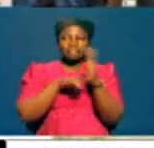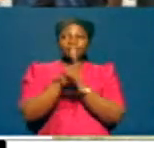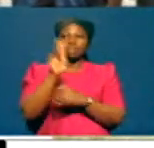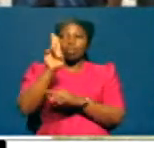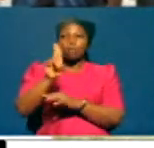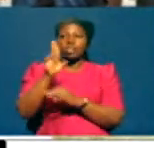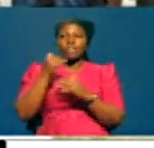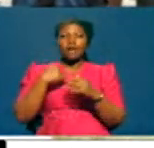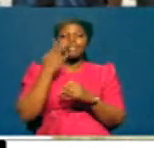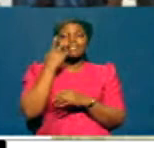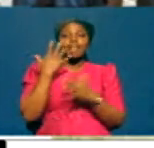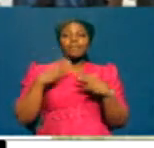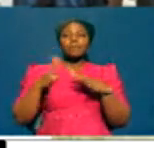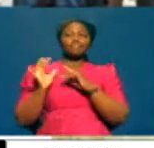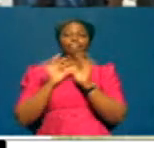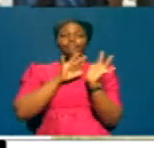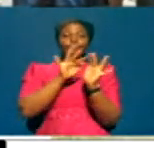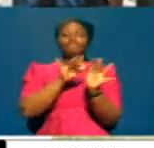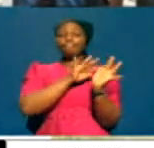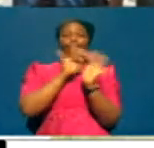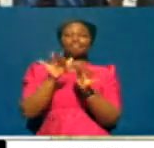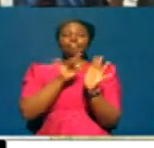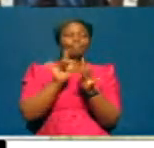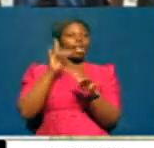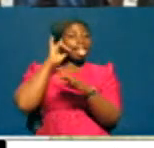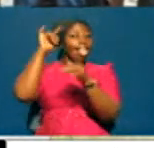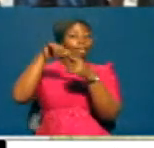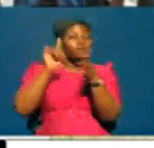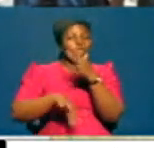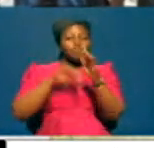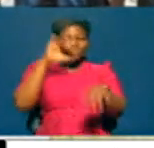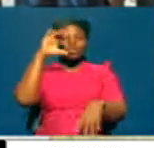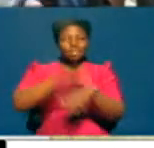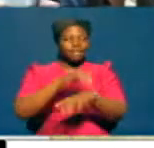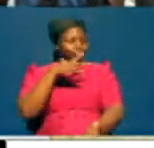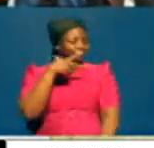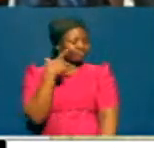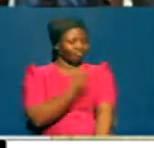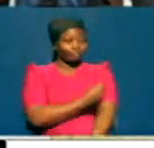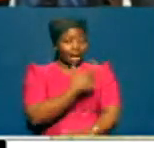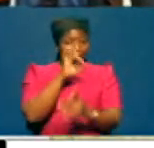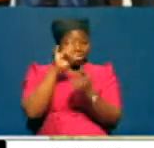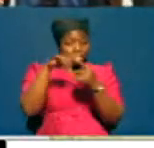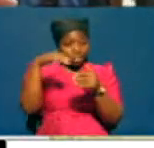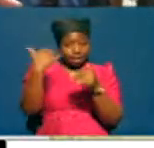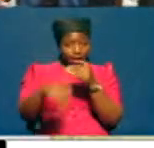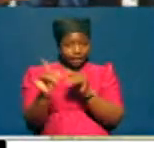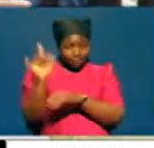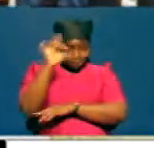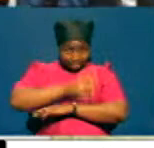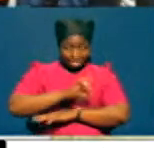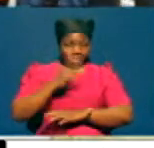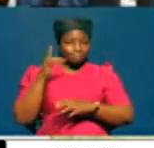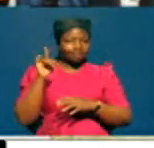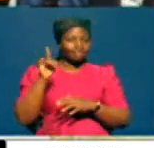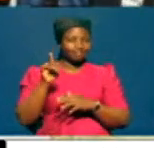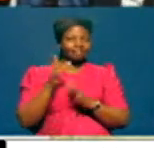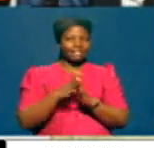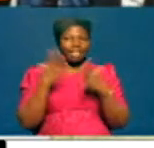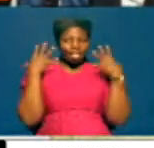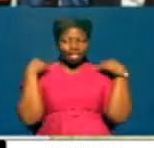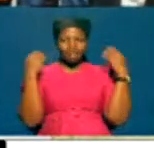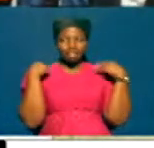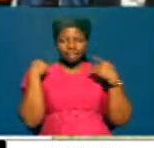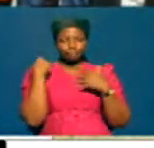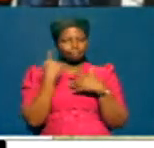in to get their vaccine by the end of the day, and the exercise seems to be flowing on very